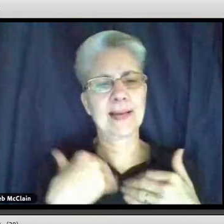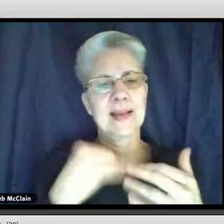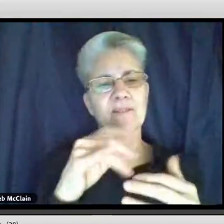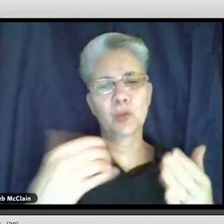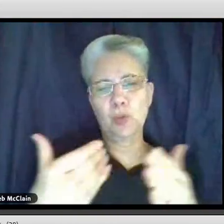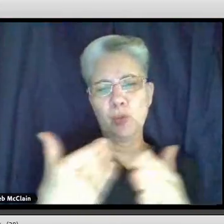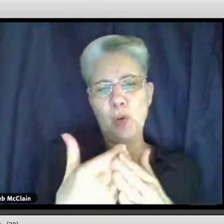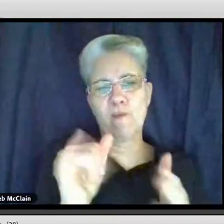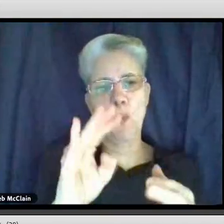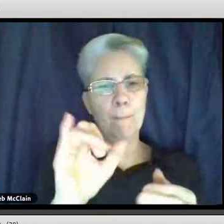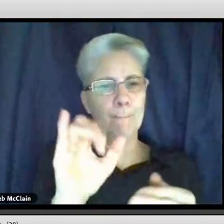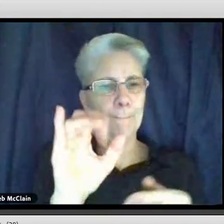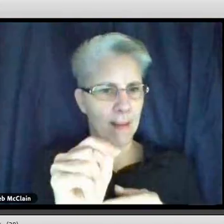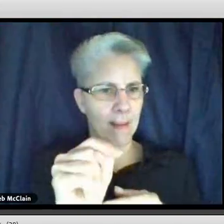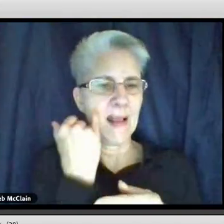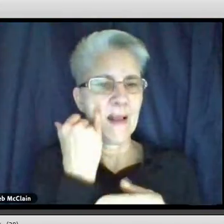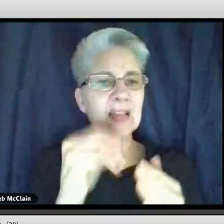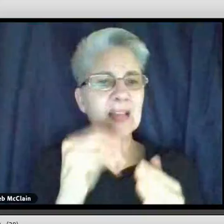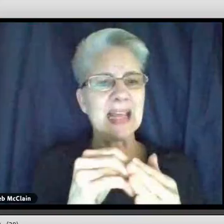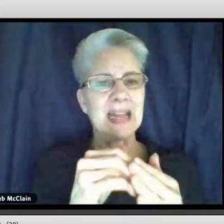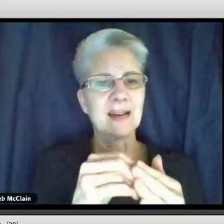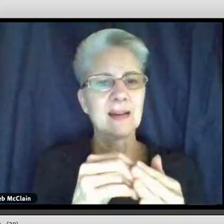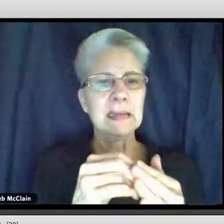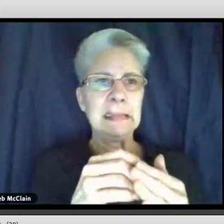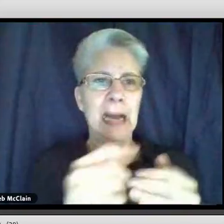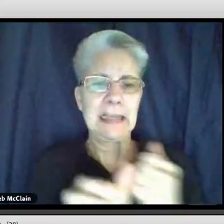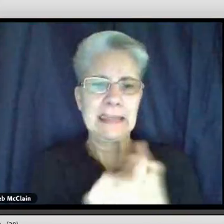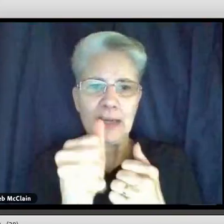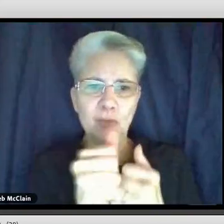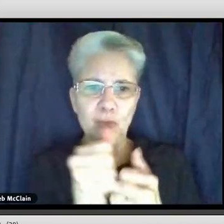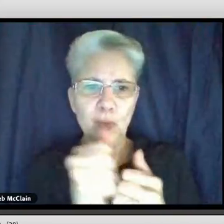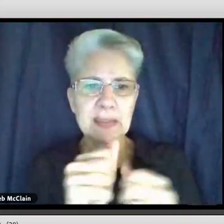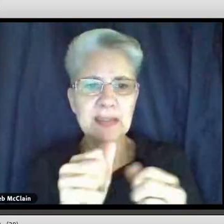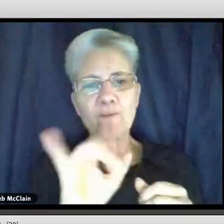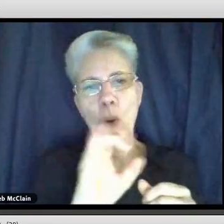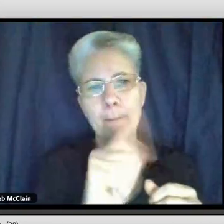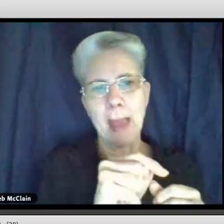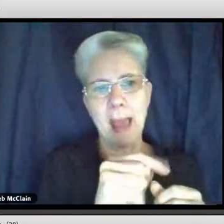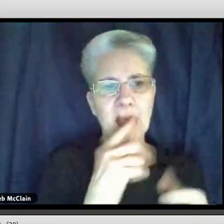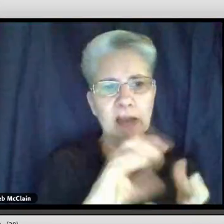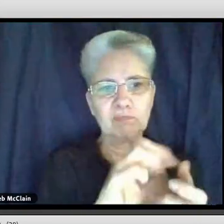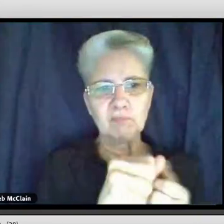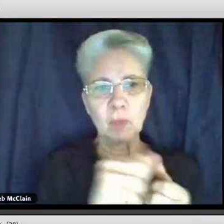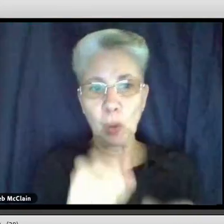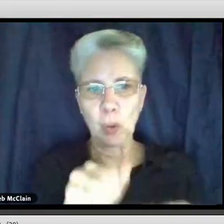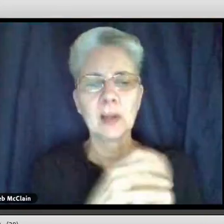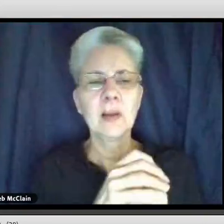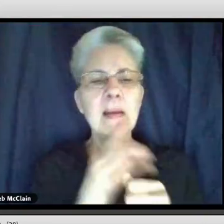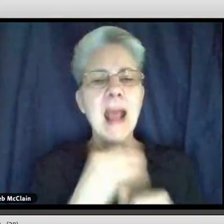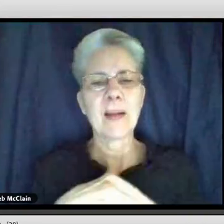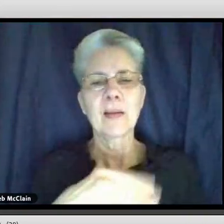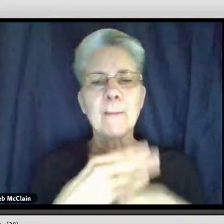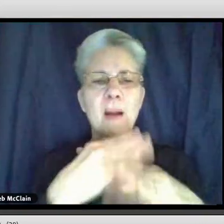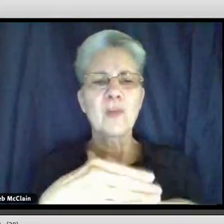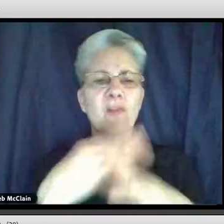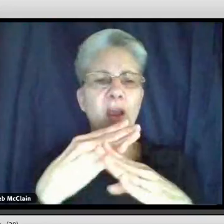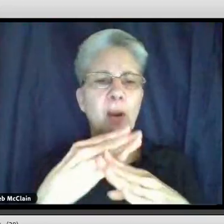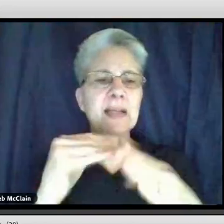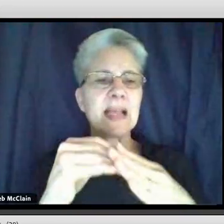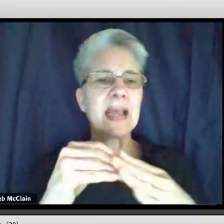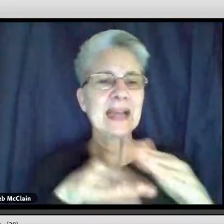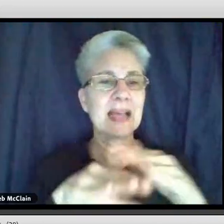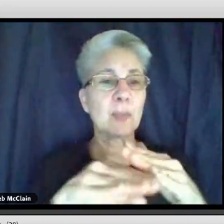file format if it's in a risky file format that is going to provide barriers to accessibility in the